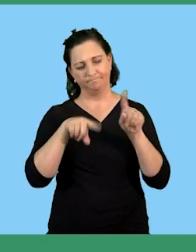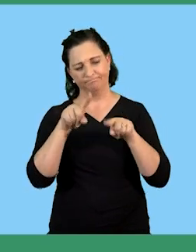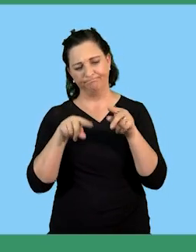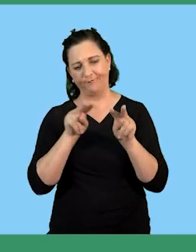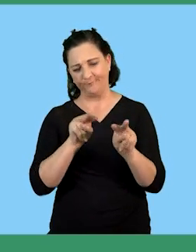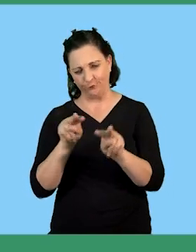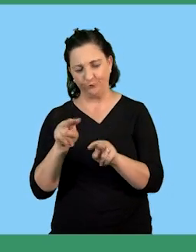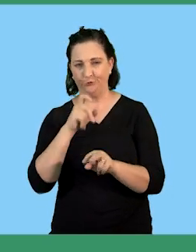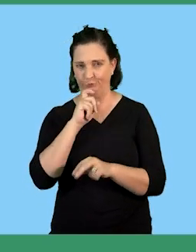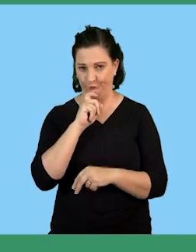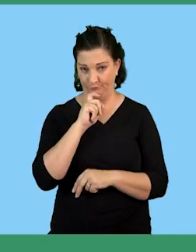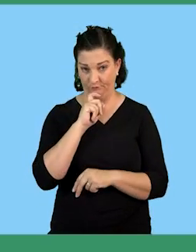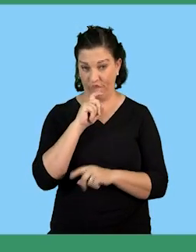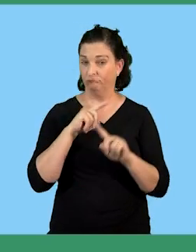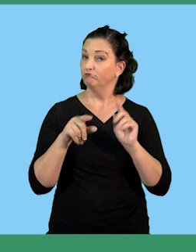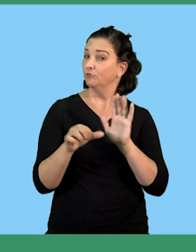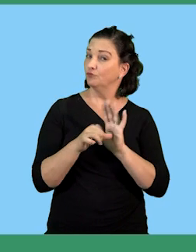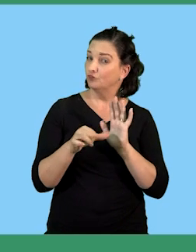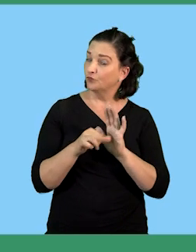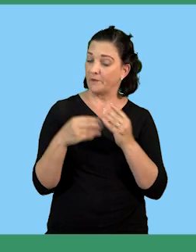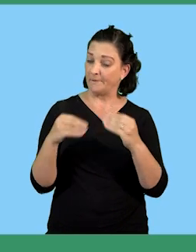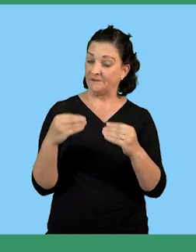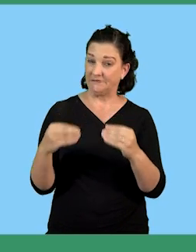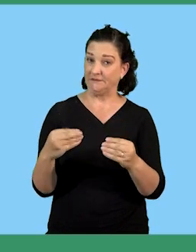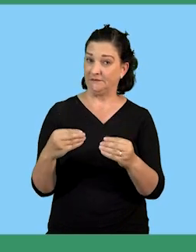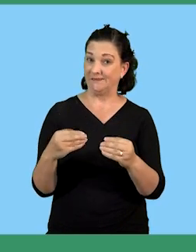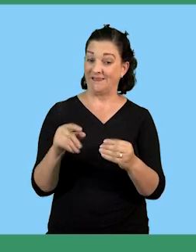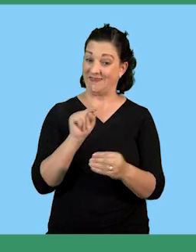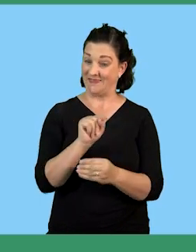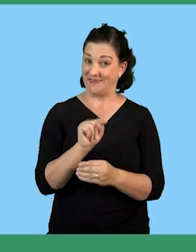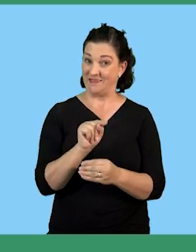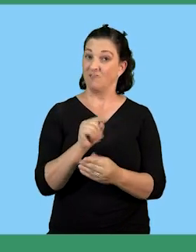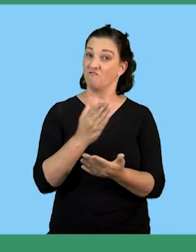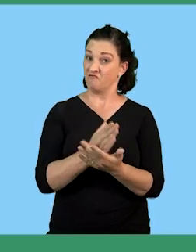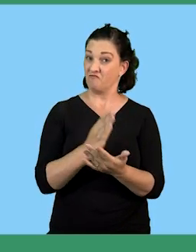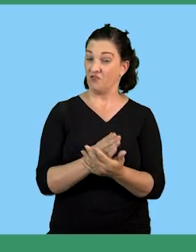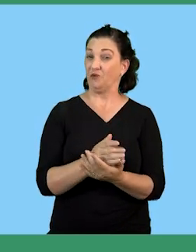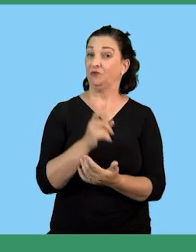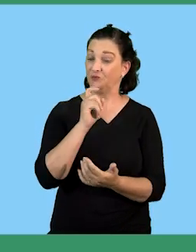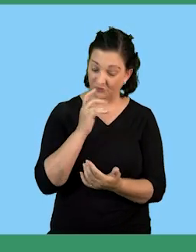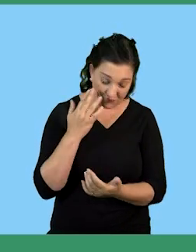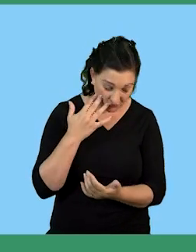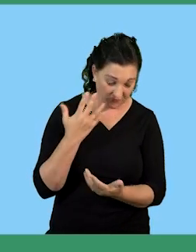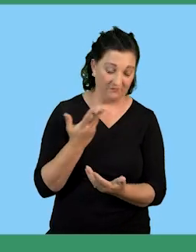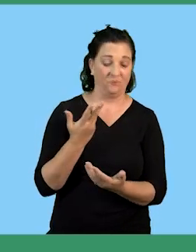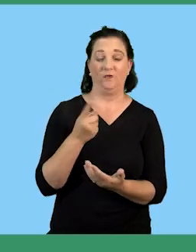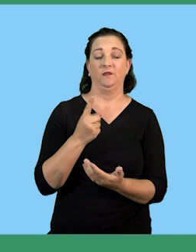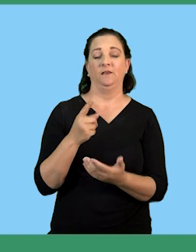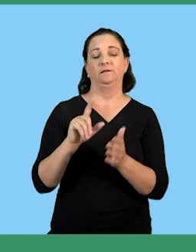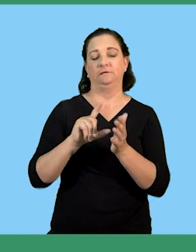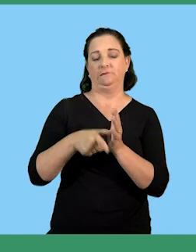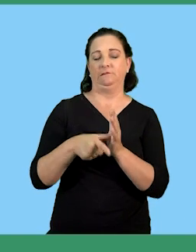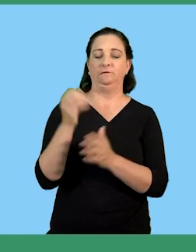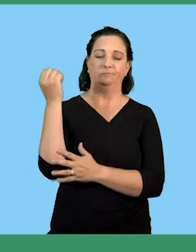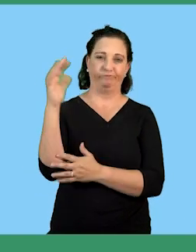of visuals. It is important that businesses consider these factors when designing